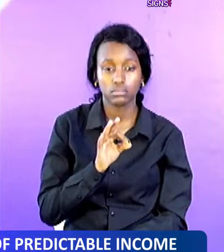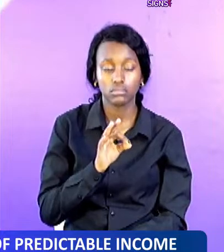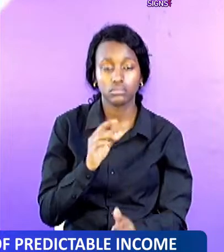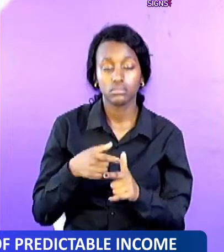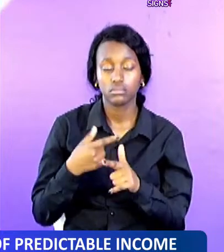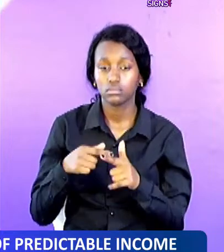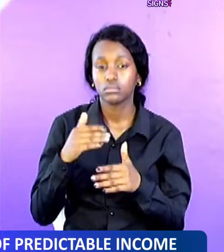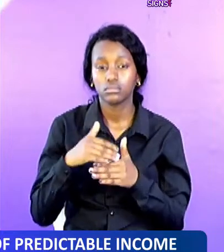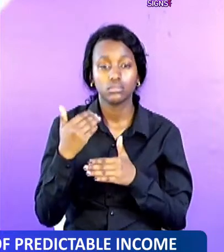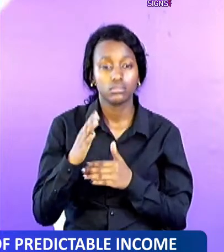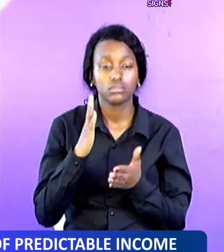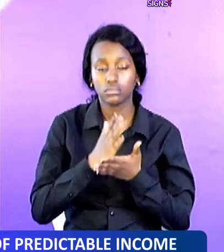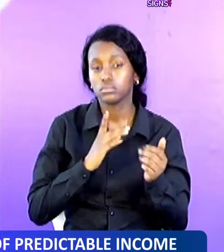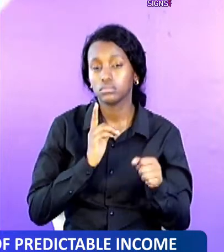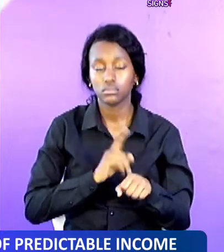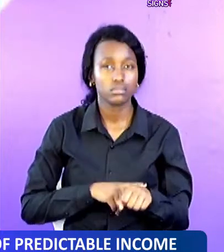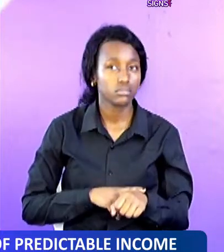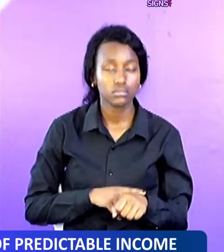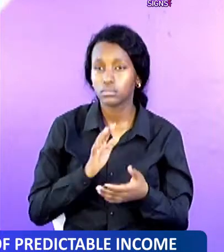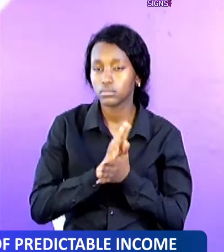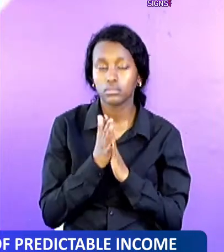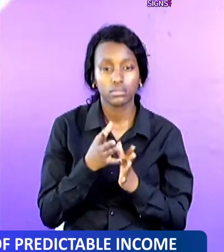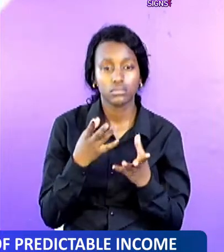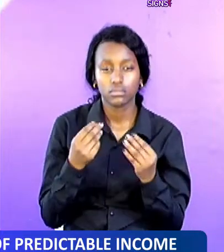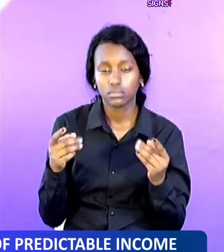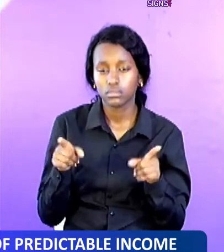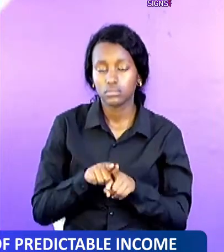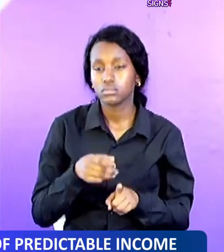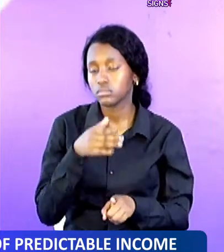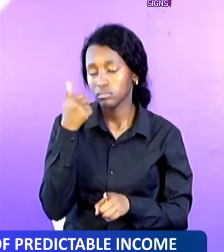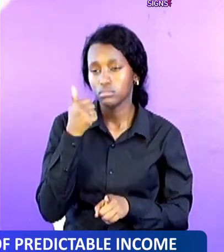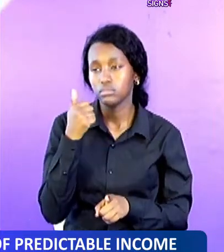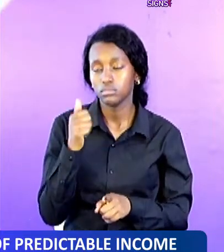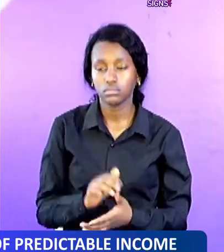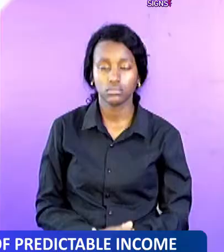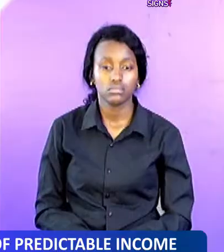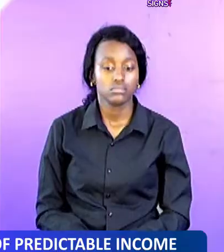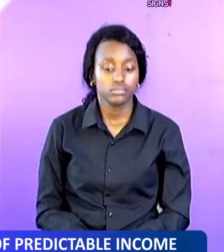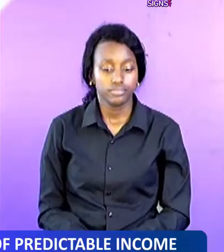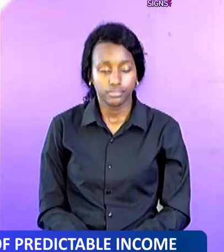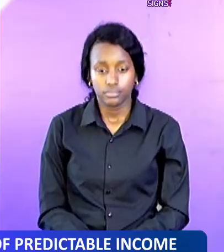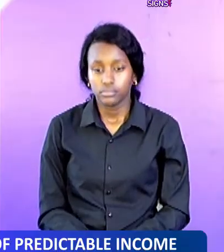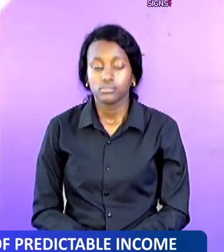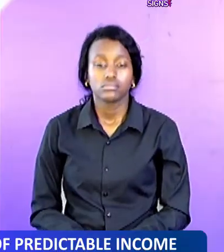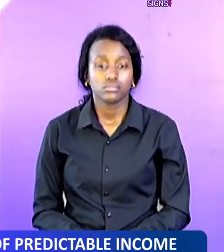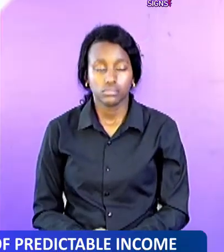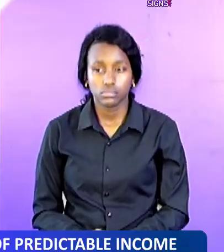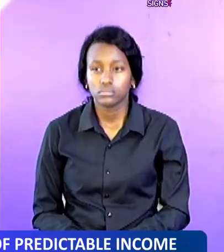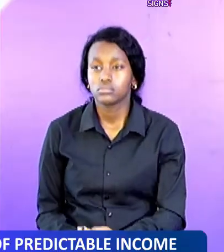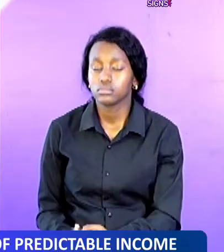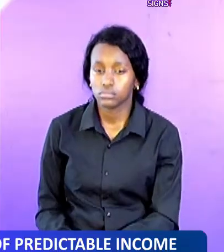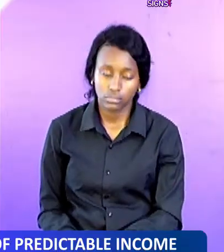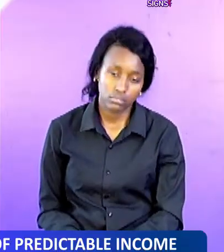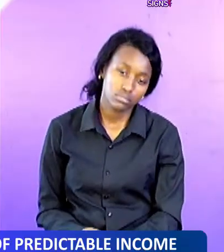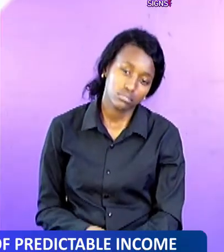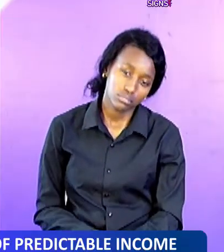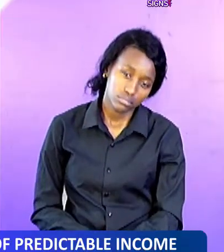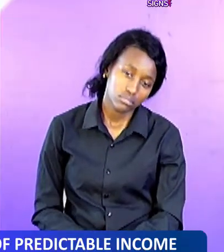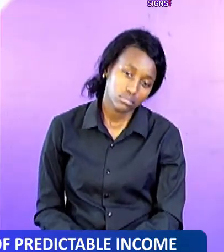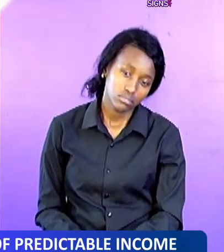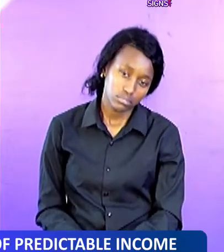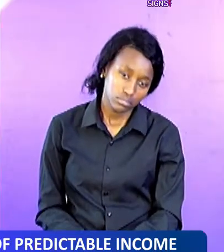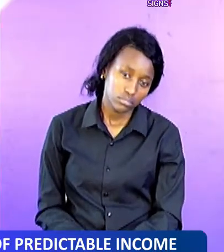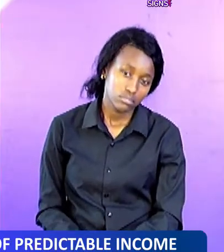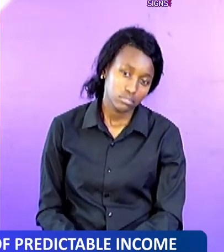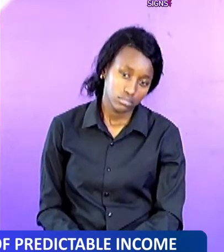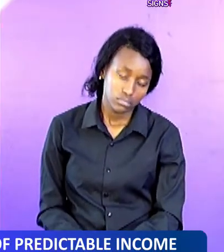at least the main thing is start. With time, you will fall in love with your investment portfolio for sure. And everybody